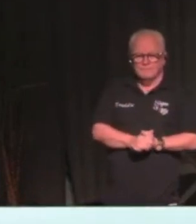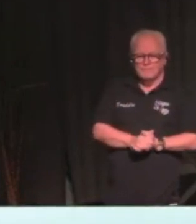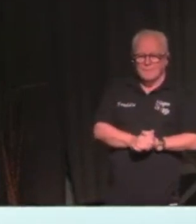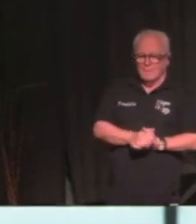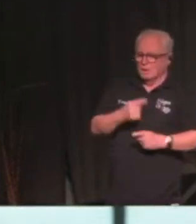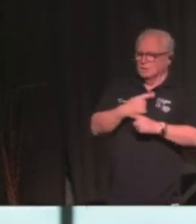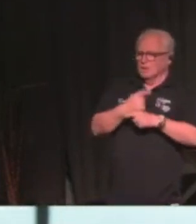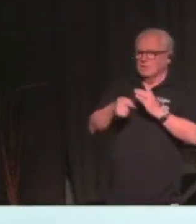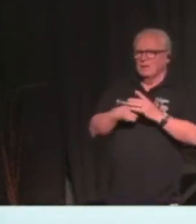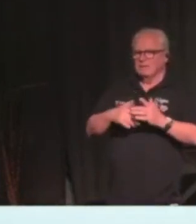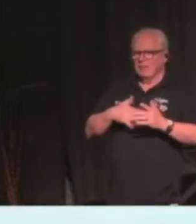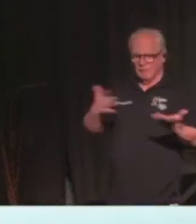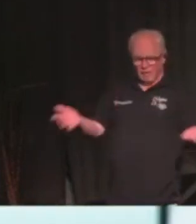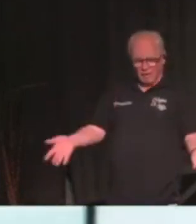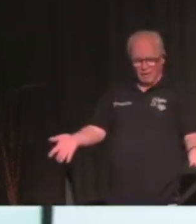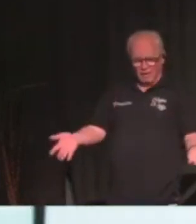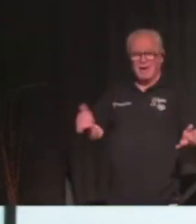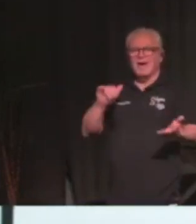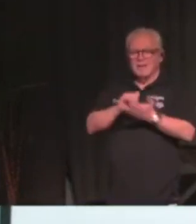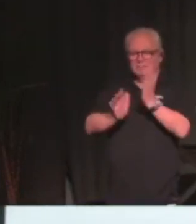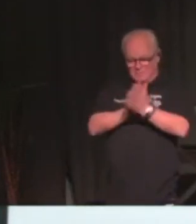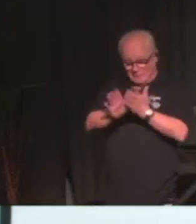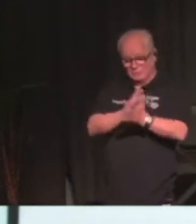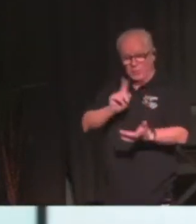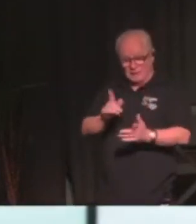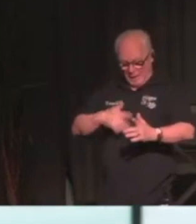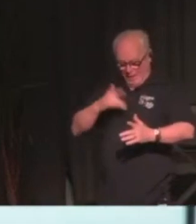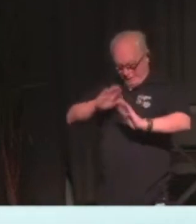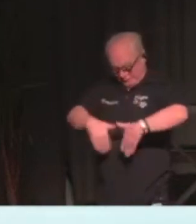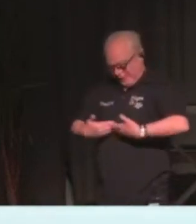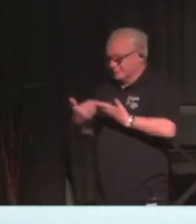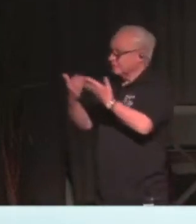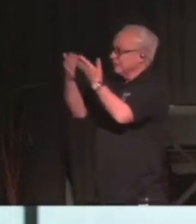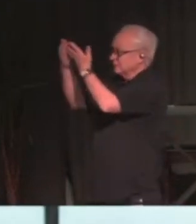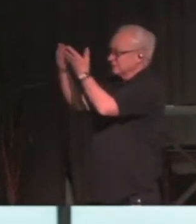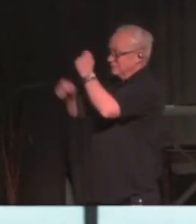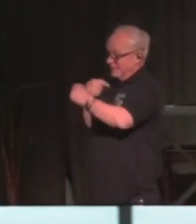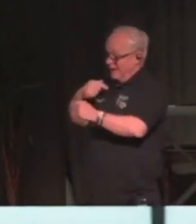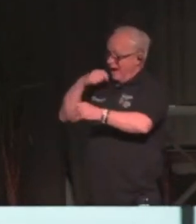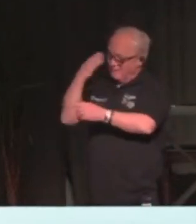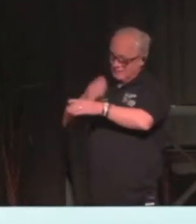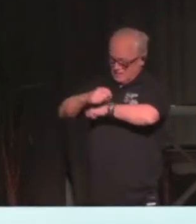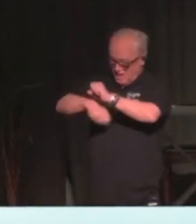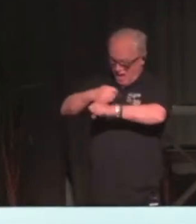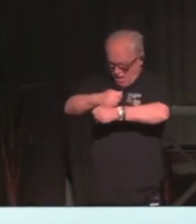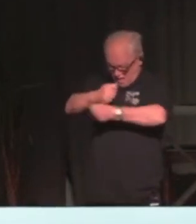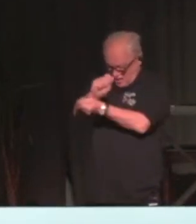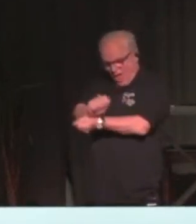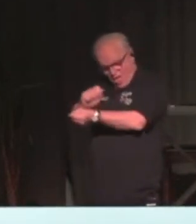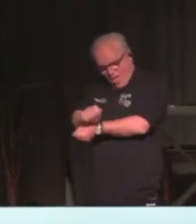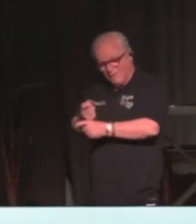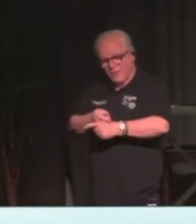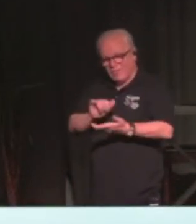You talk about living, that's a living sacrifice. You're going to have to be tied down for that one. Isn't that